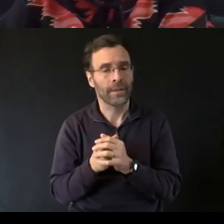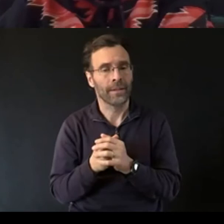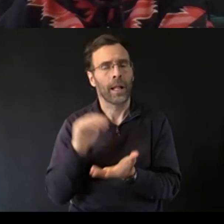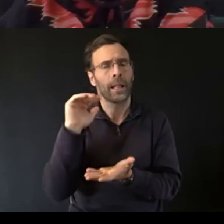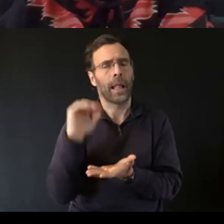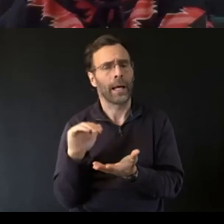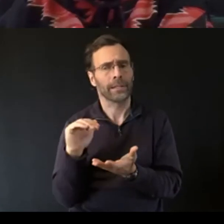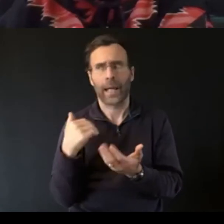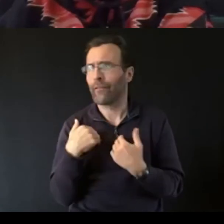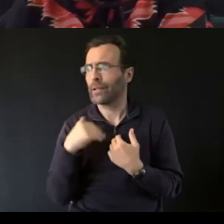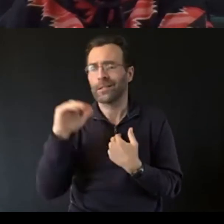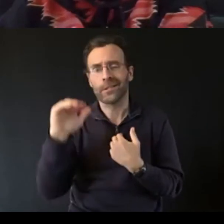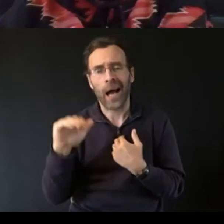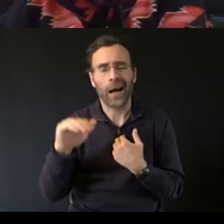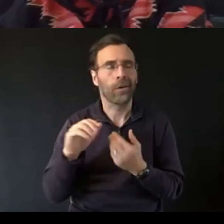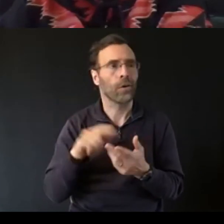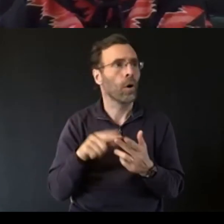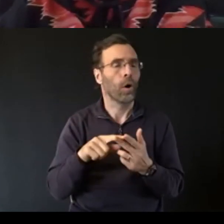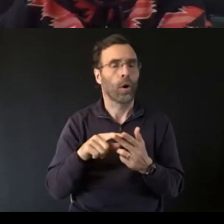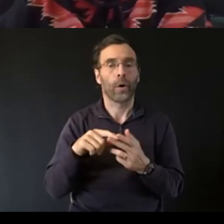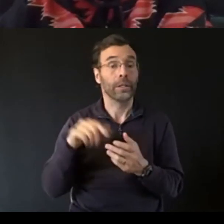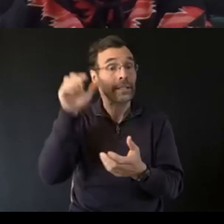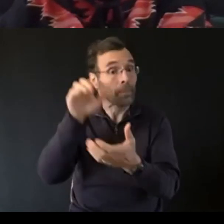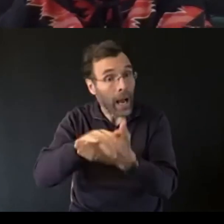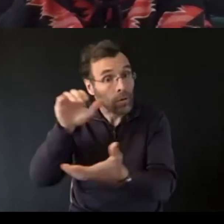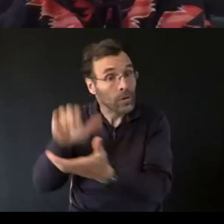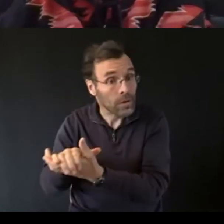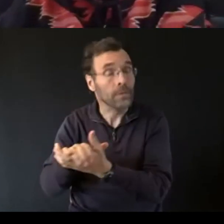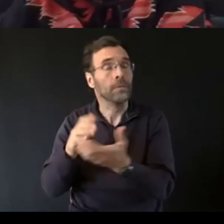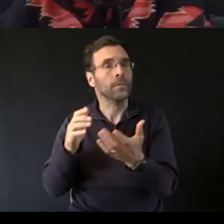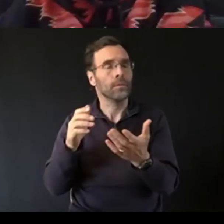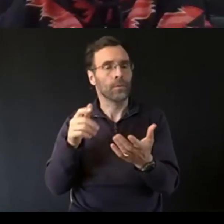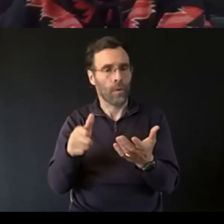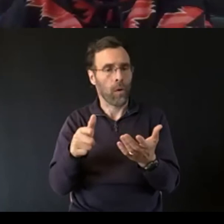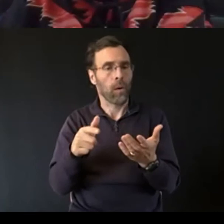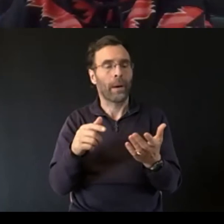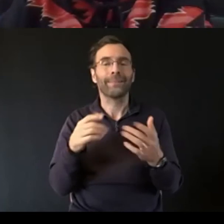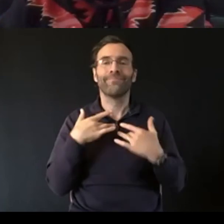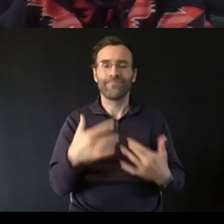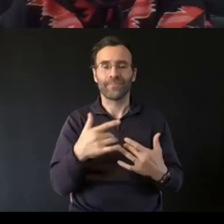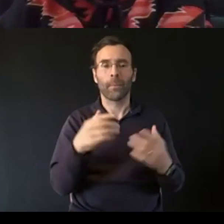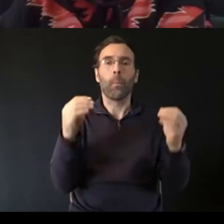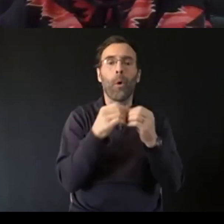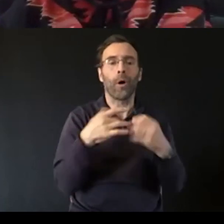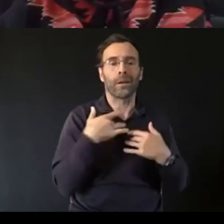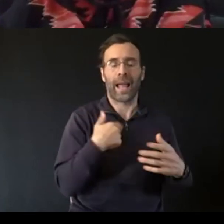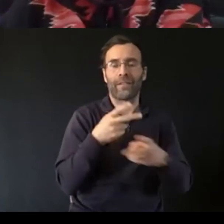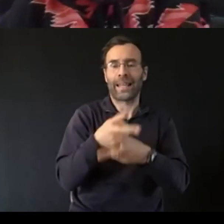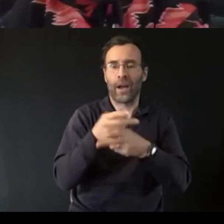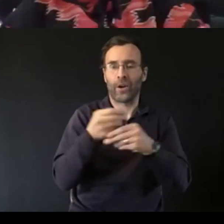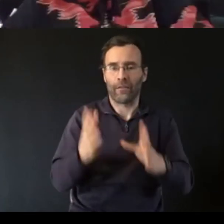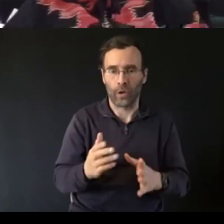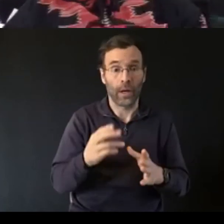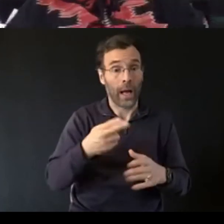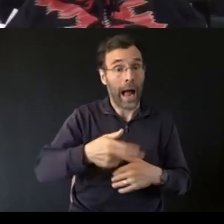or a child who are the primary providers of care. But interestingly, they're more likely to be a caregiver. They caregive at